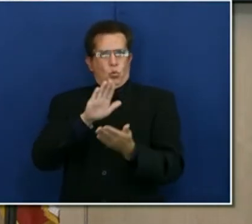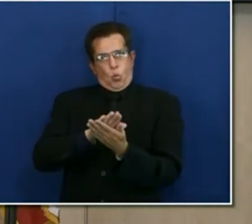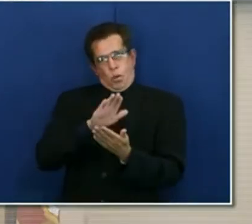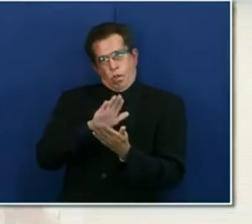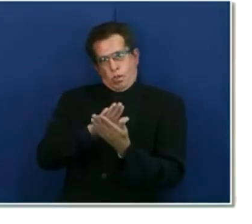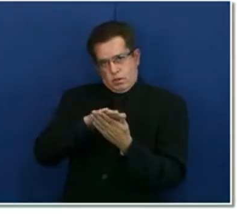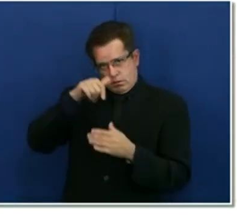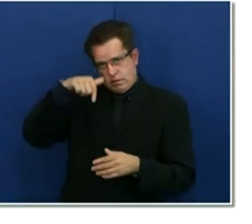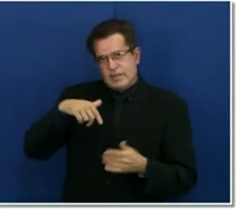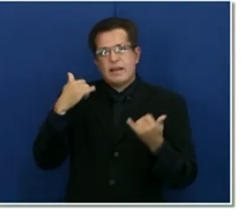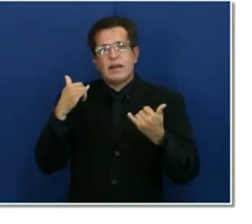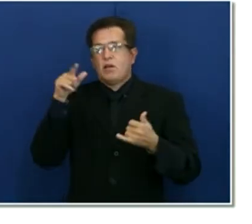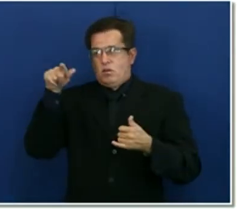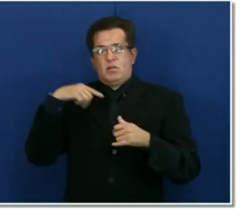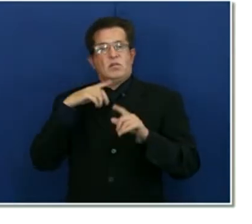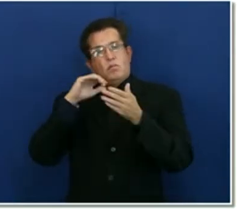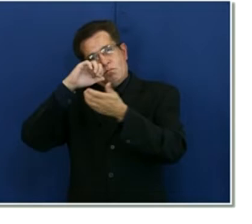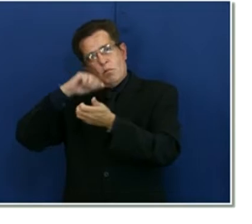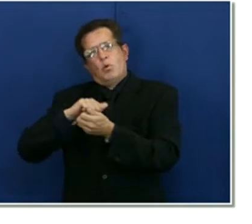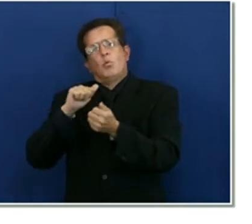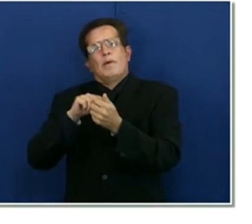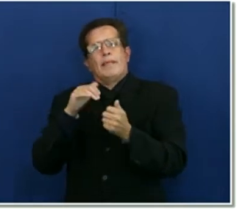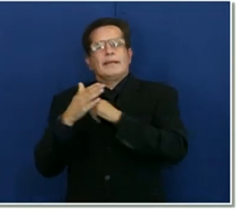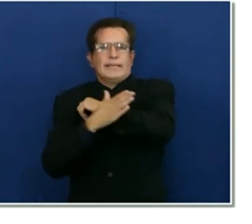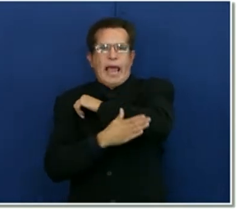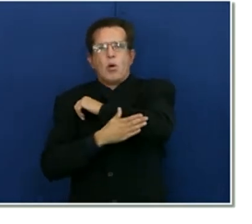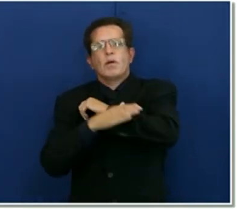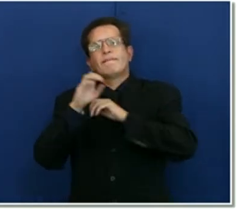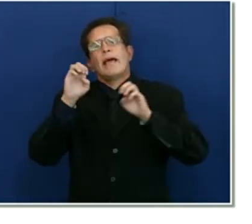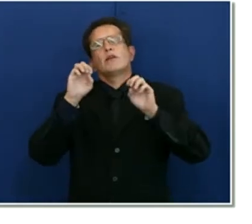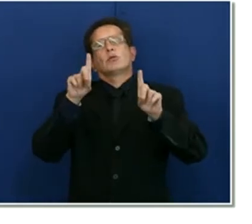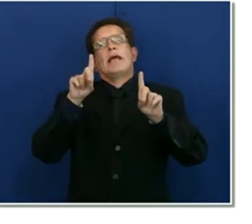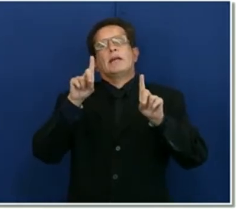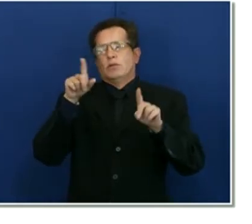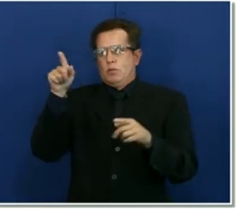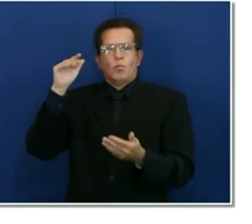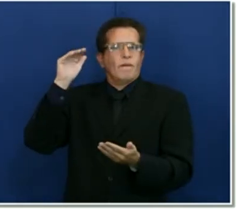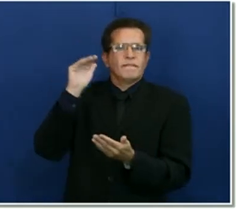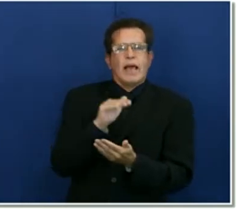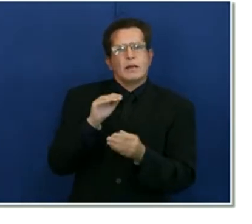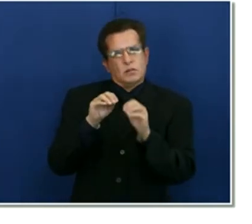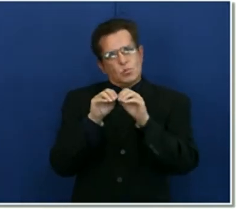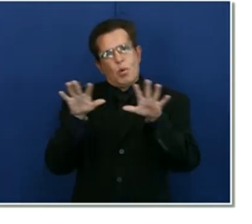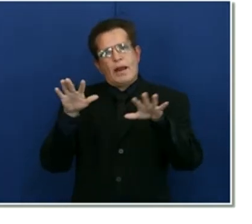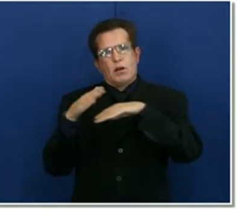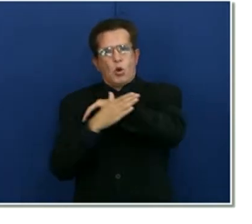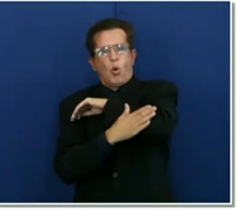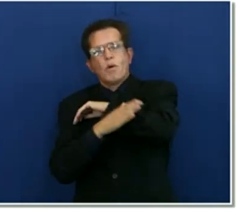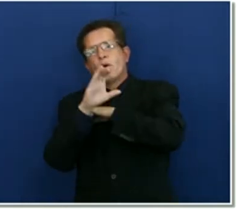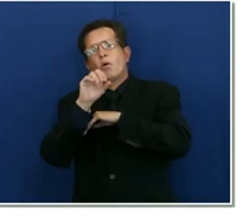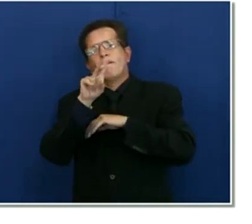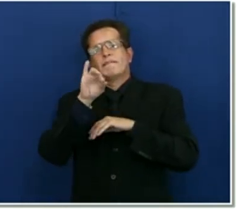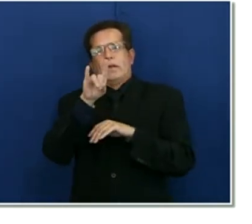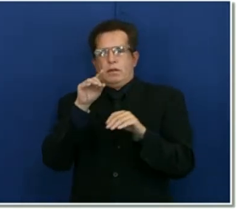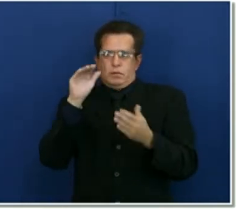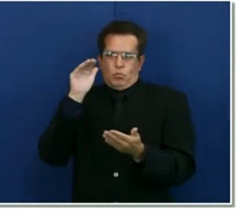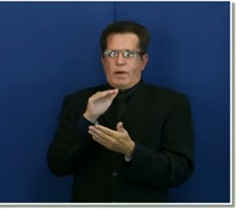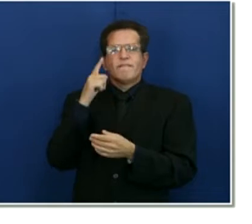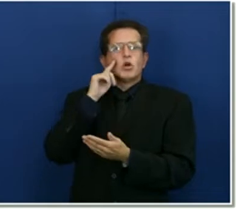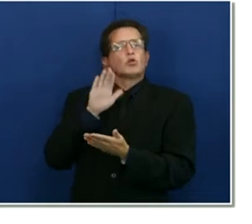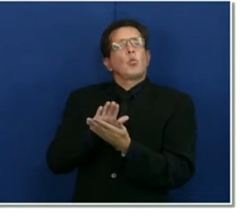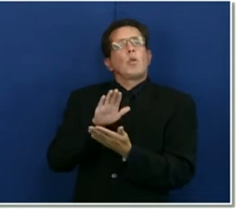with the San Diego County Office of Education to prevent the spread of COVID-19 at schools for in-person